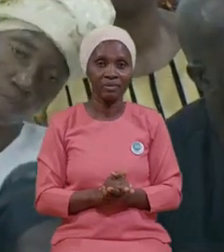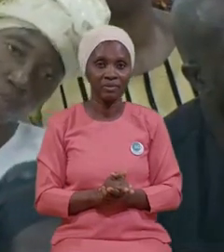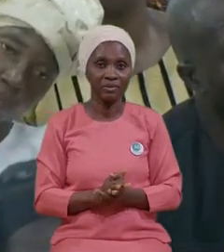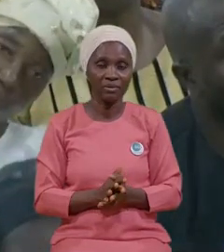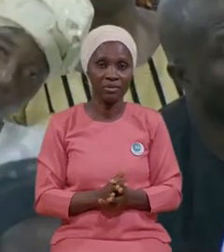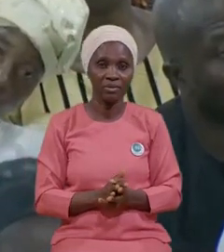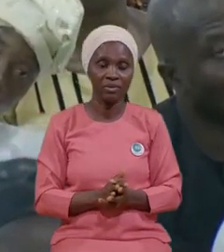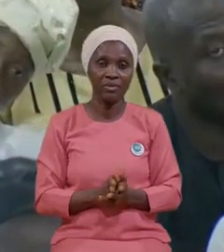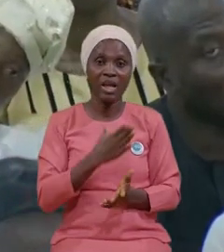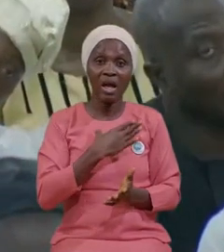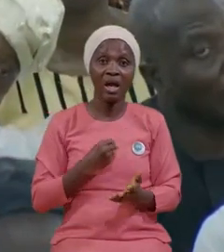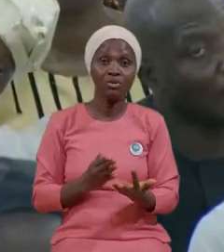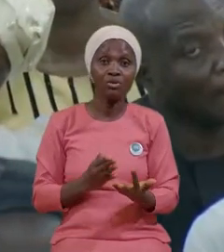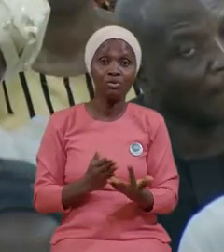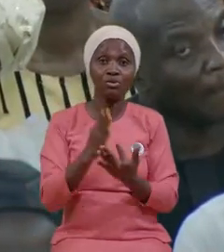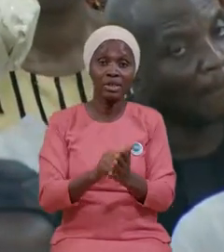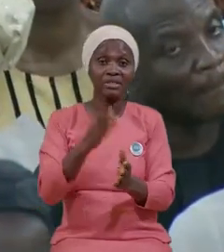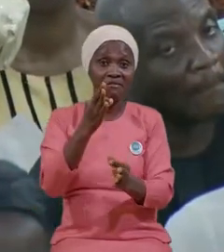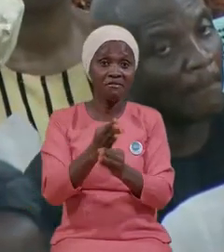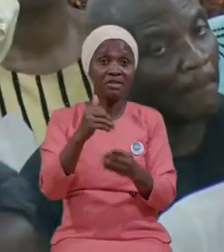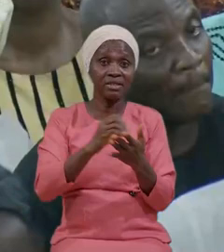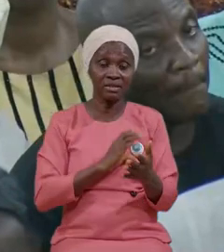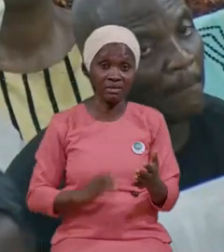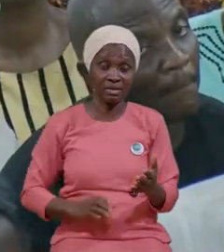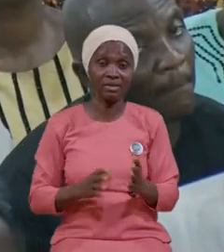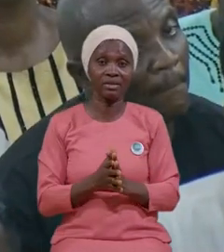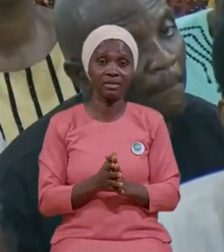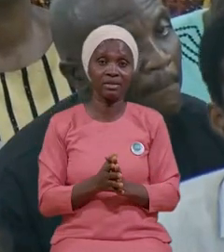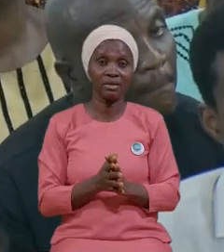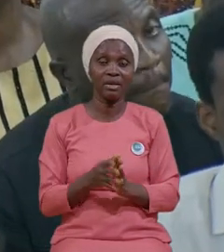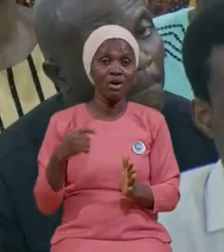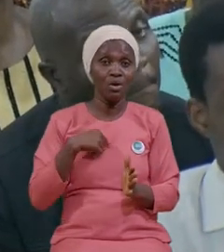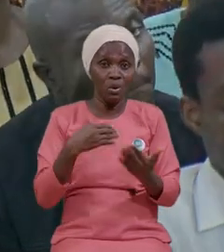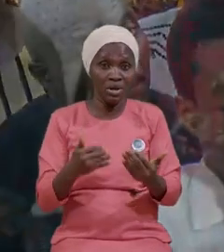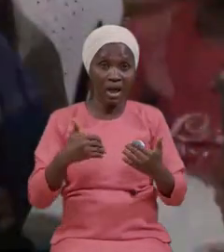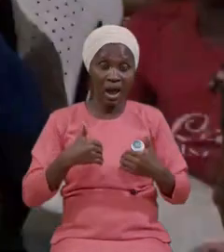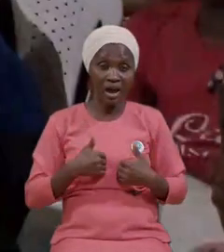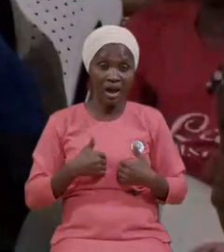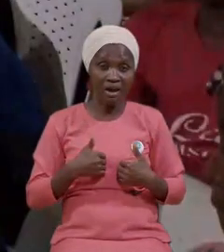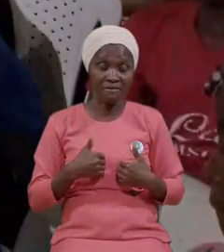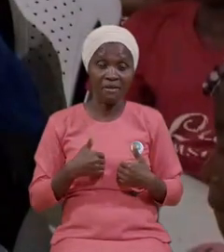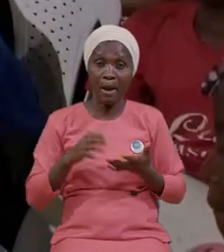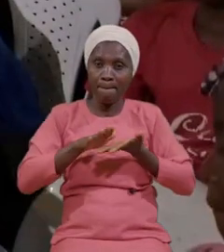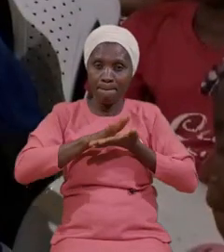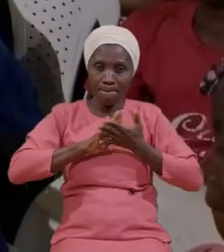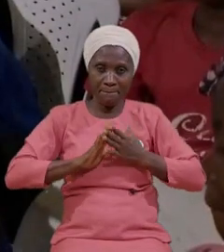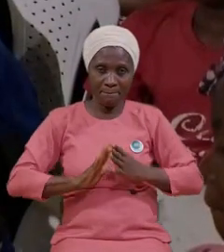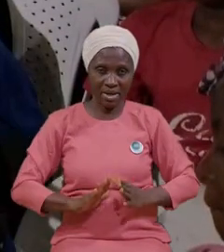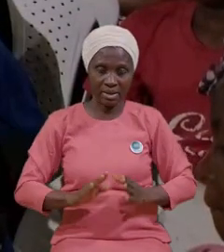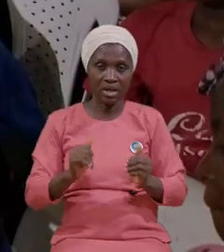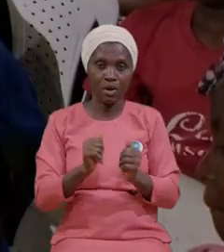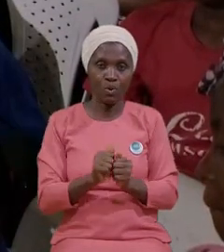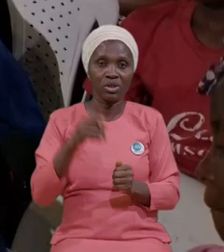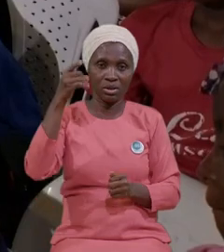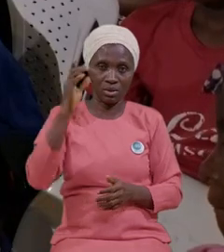And through that faith in Christ, we now have peace with